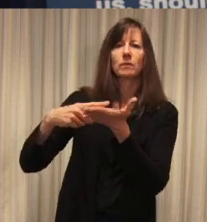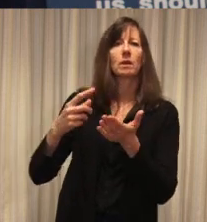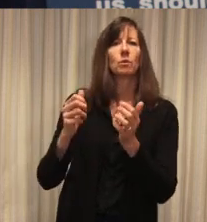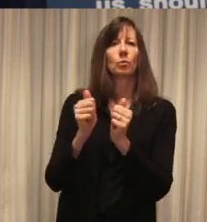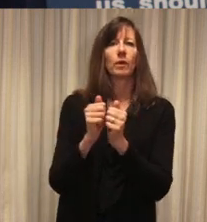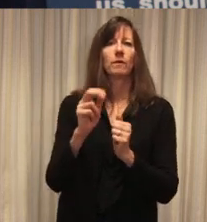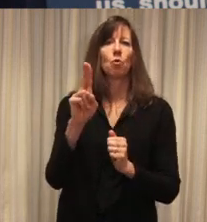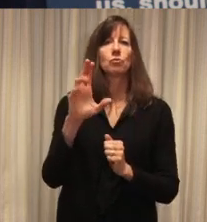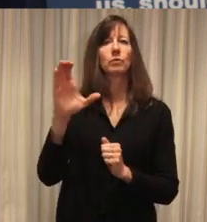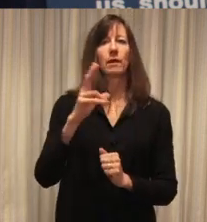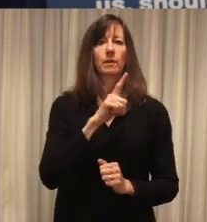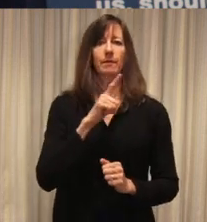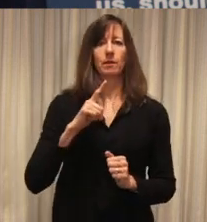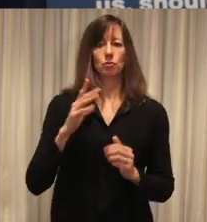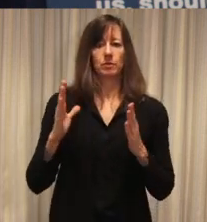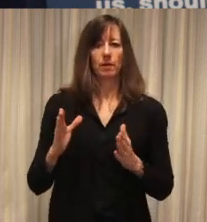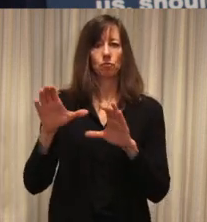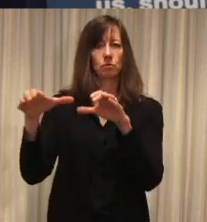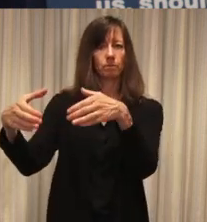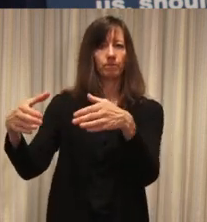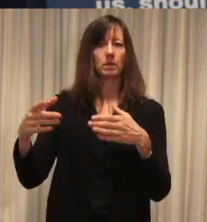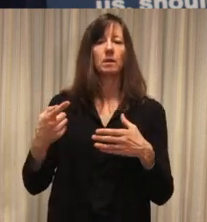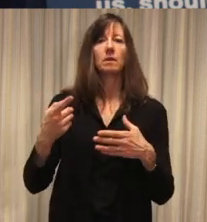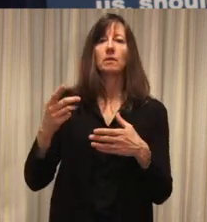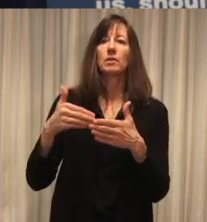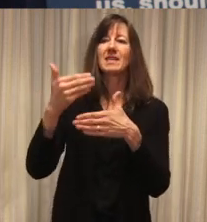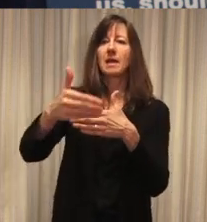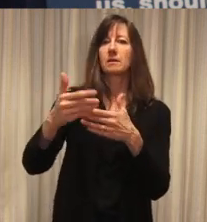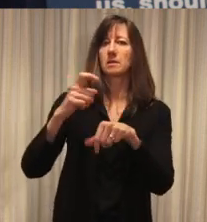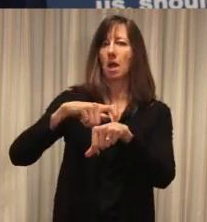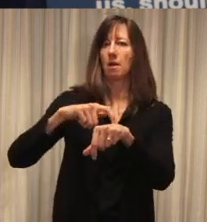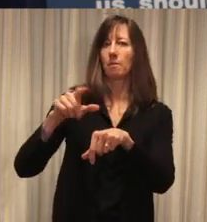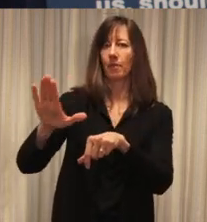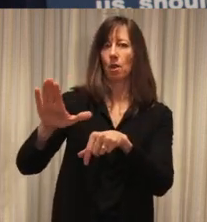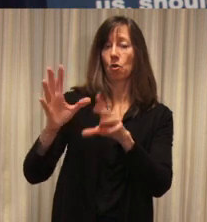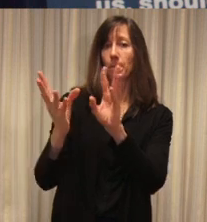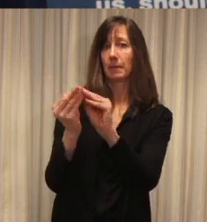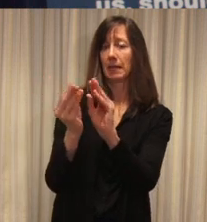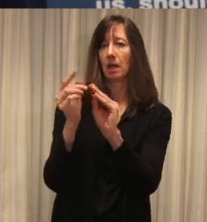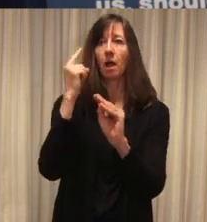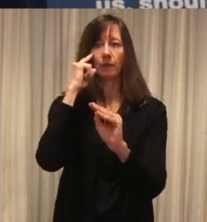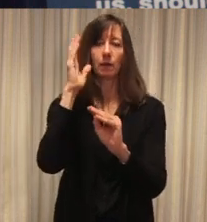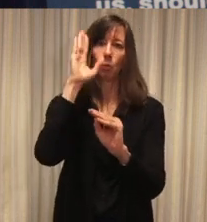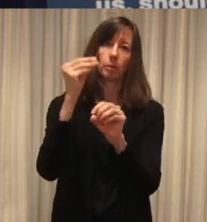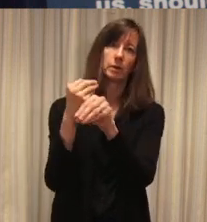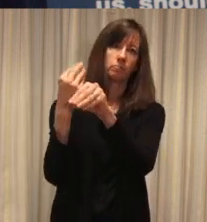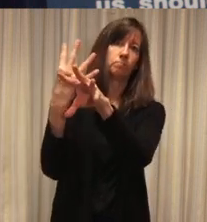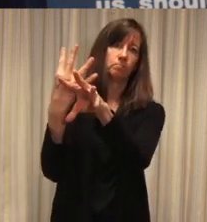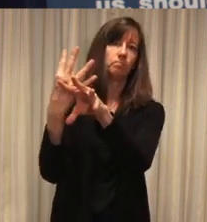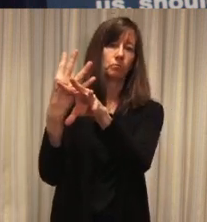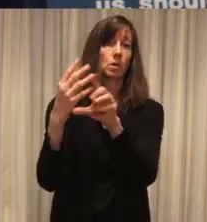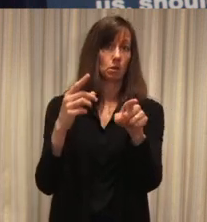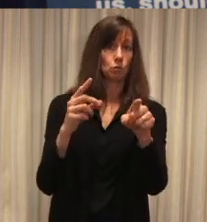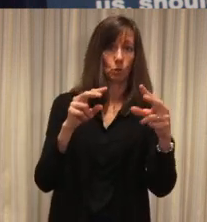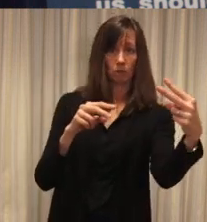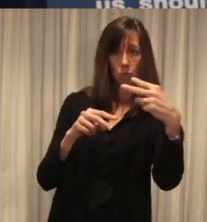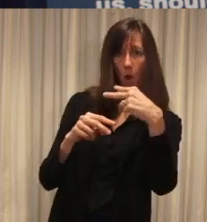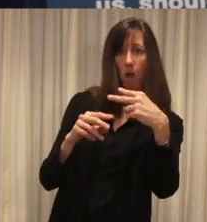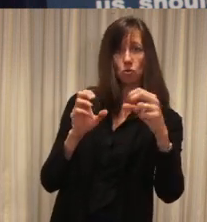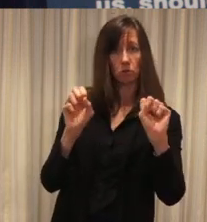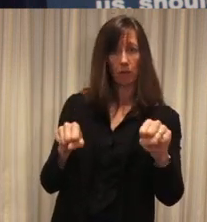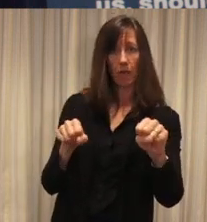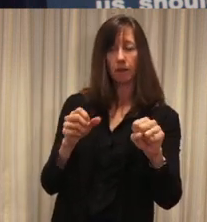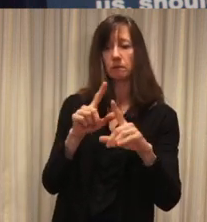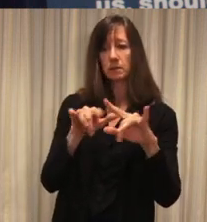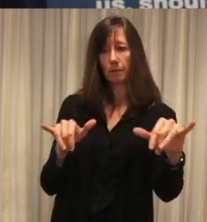their next legislative session, which I think will be virtual probably, but that you can tune into. They will be talking about